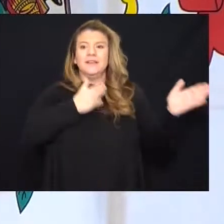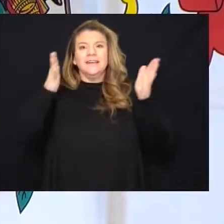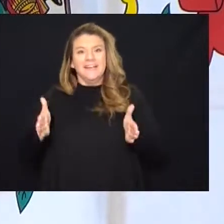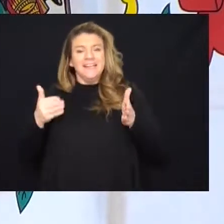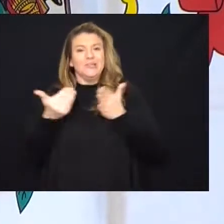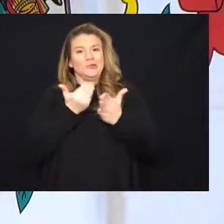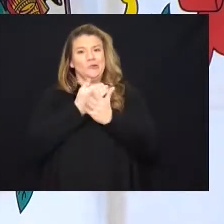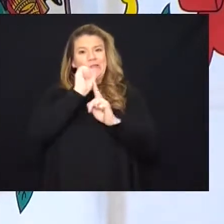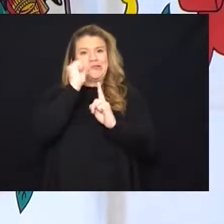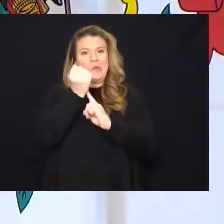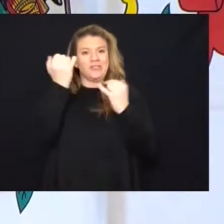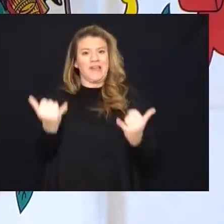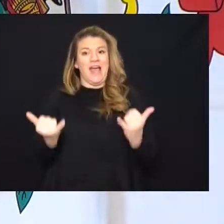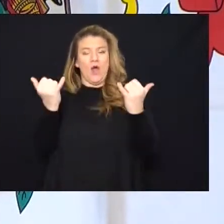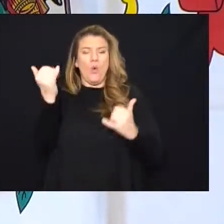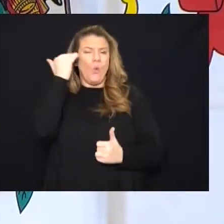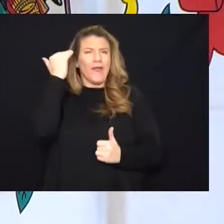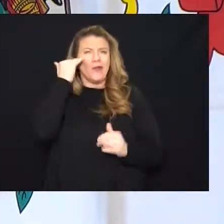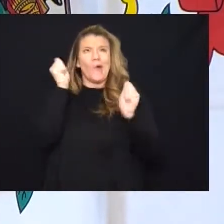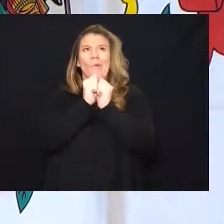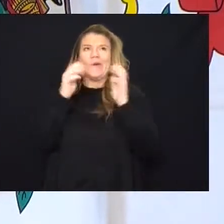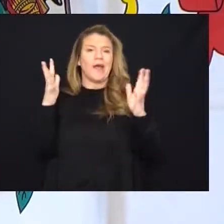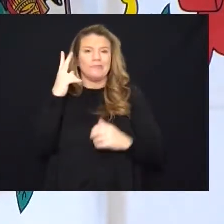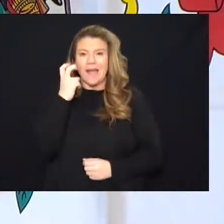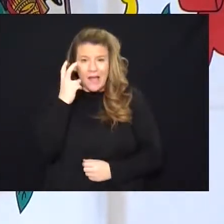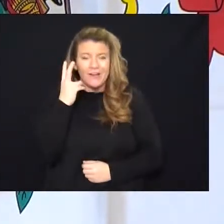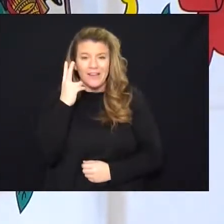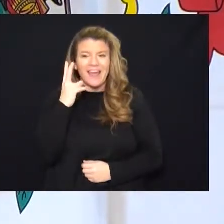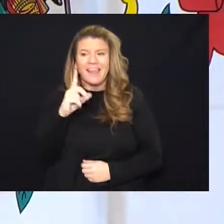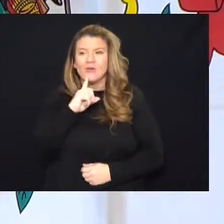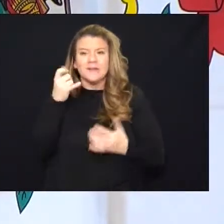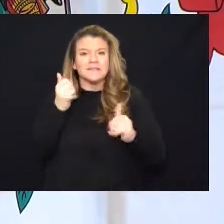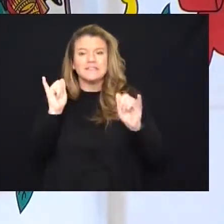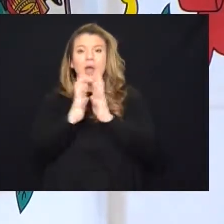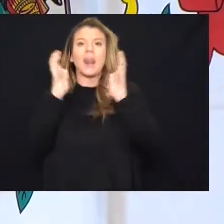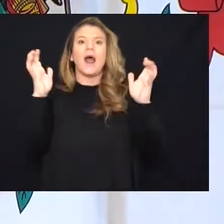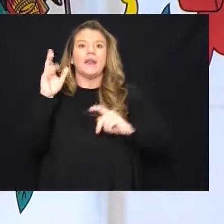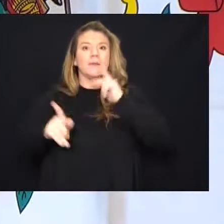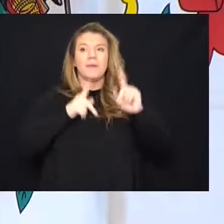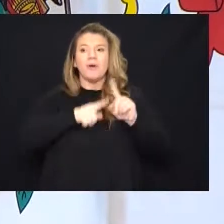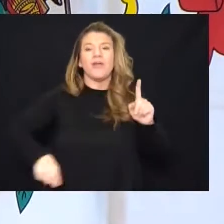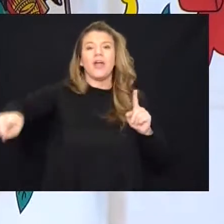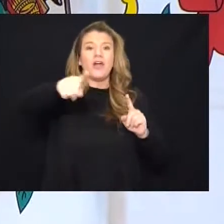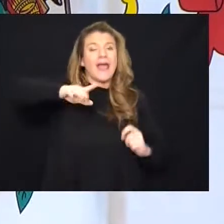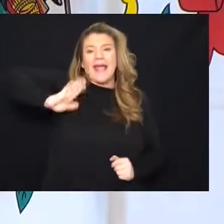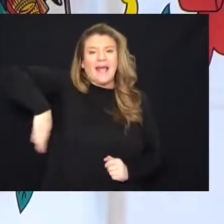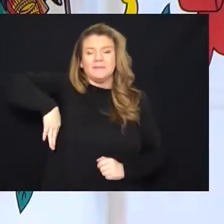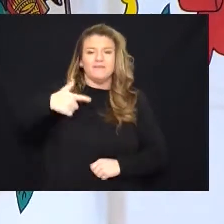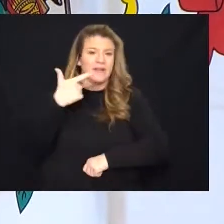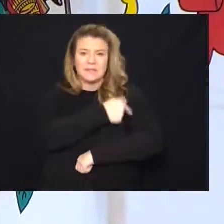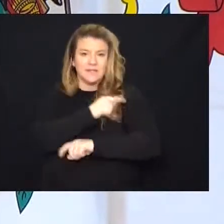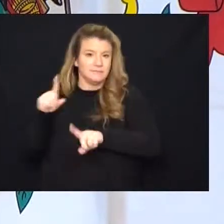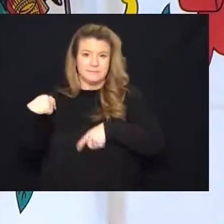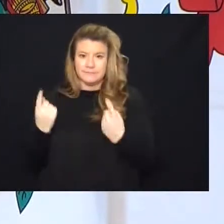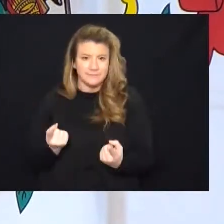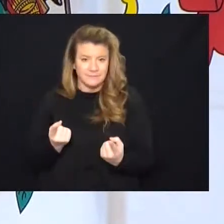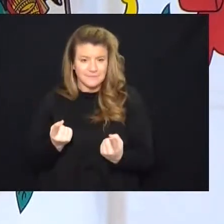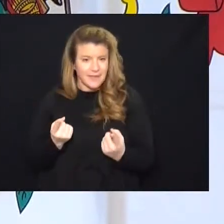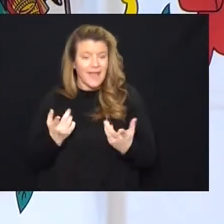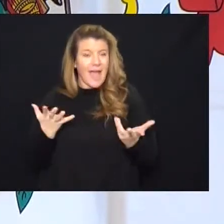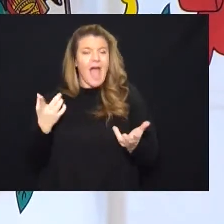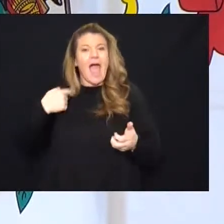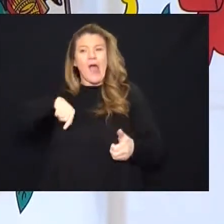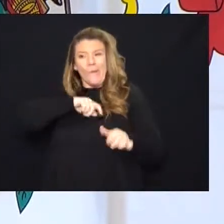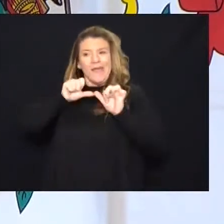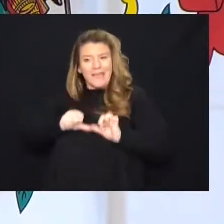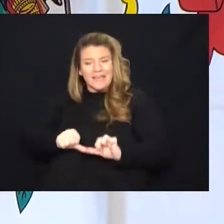know without any question that there's still a lot of people out there that haven't been vaccinated at all. And we